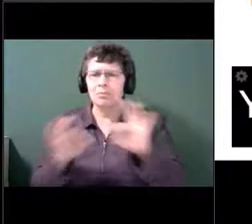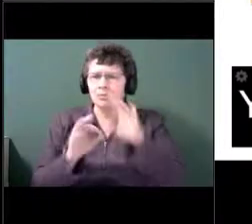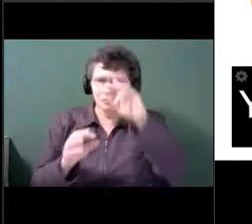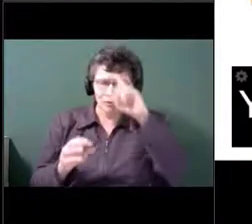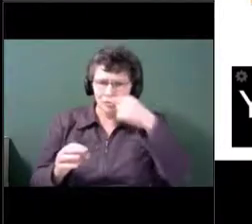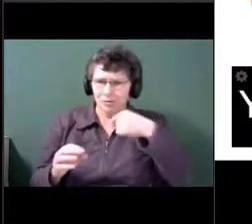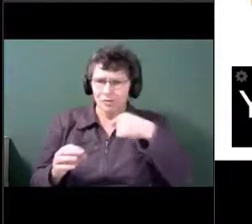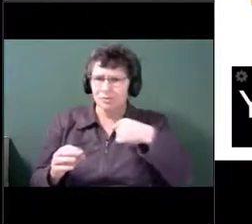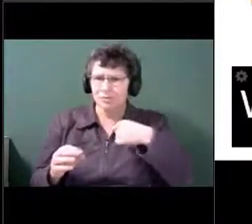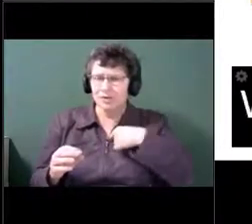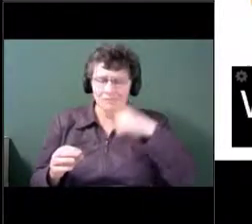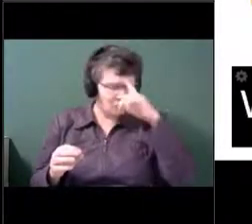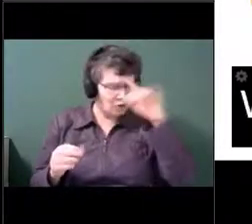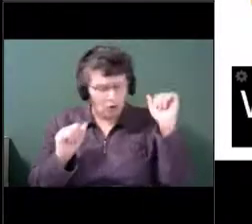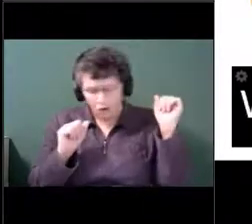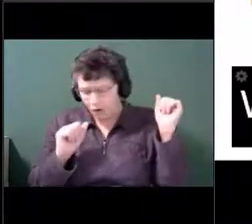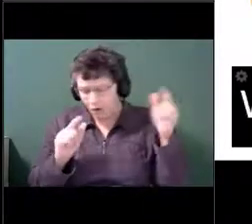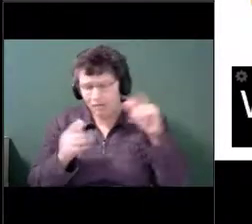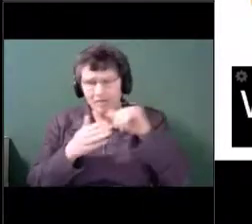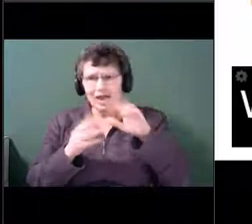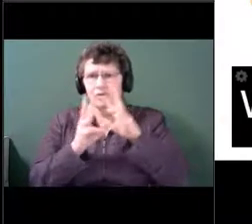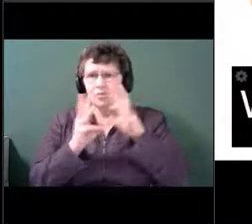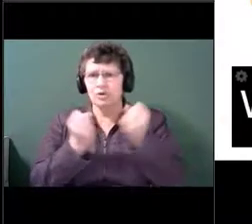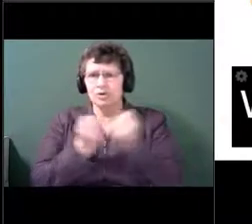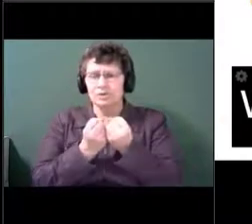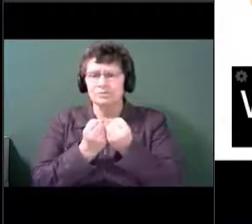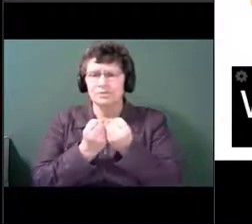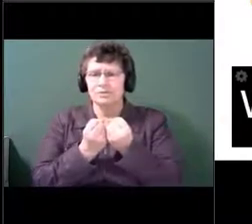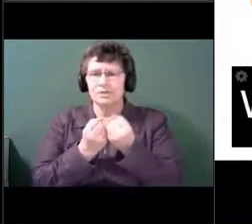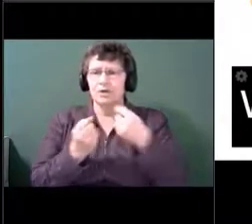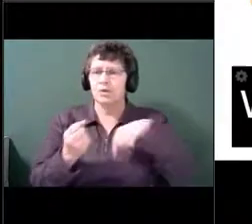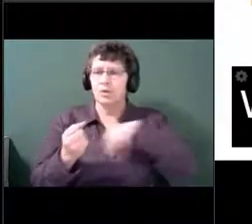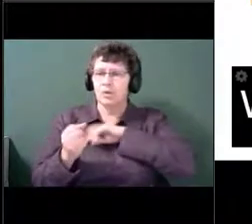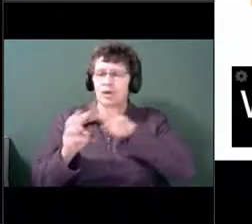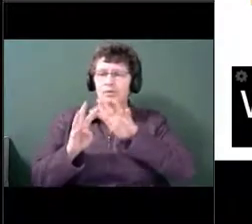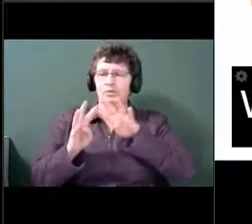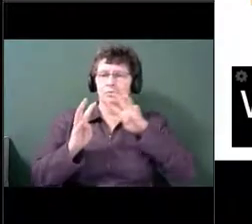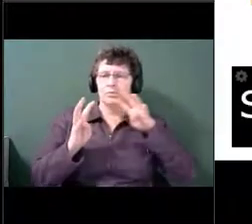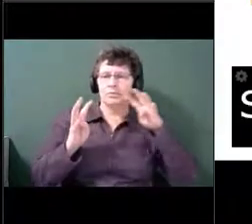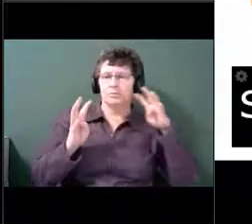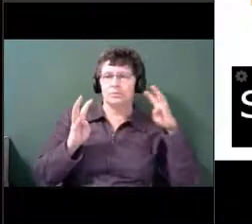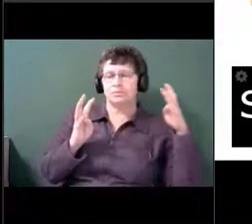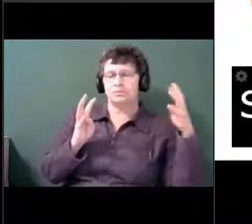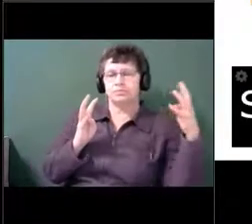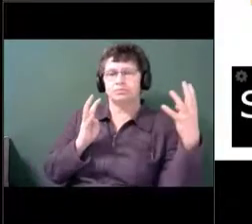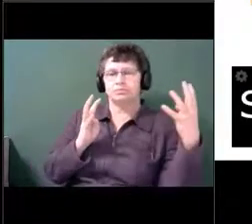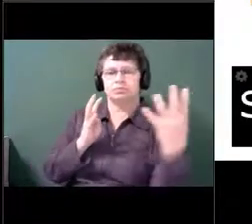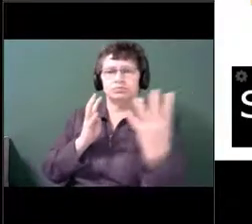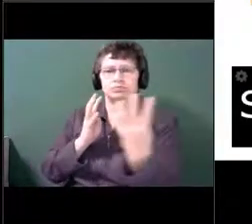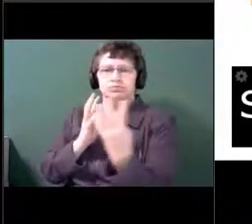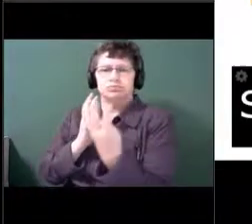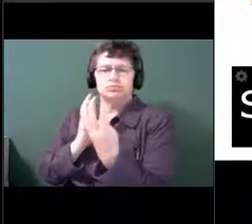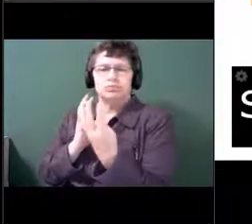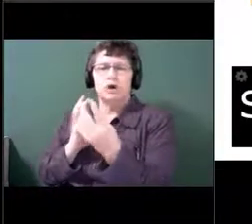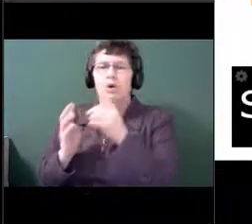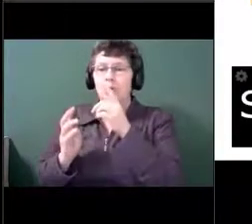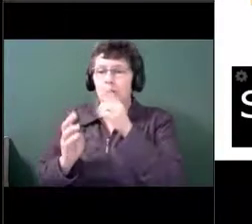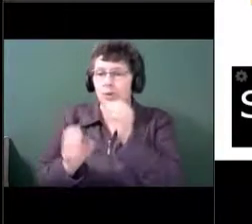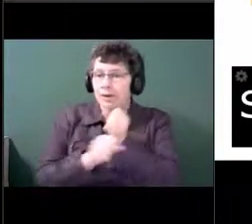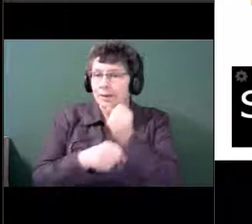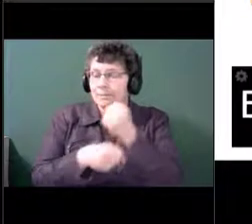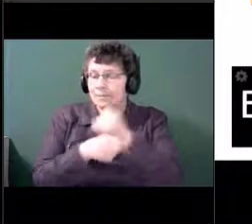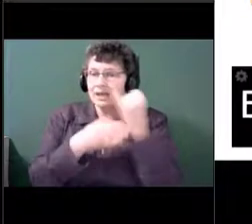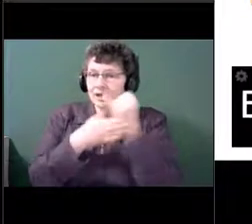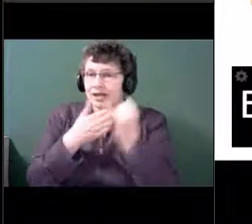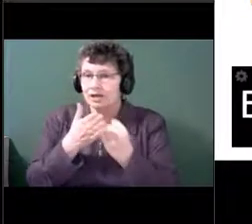whole session was in our circle, which was everybody that had made some artwork, we